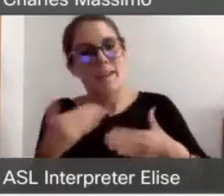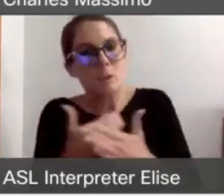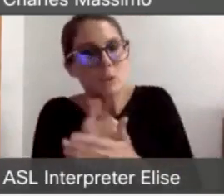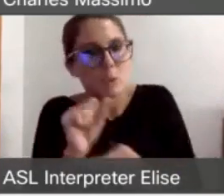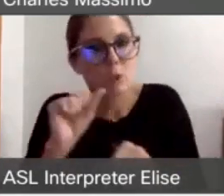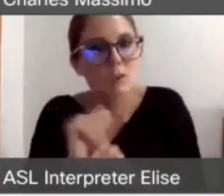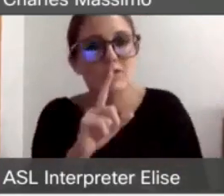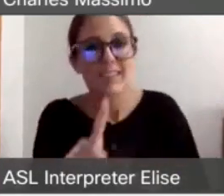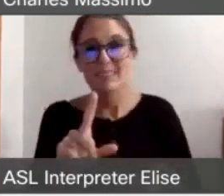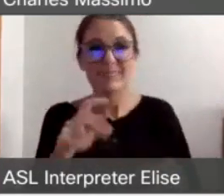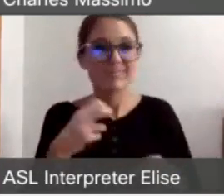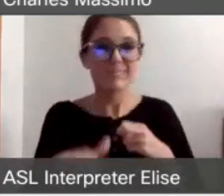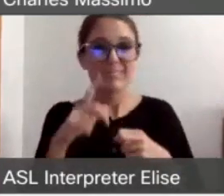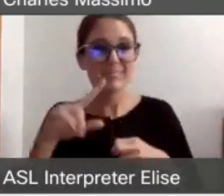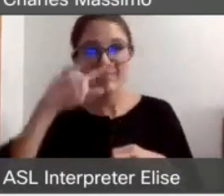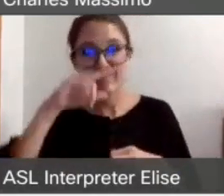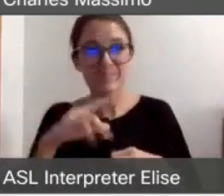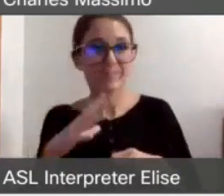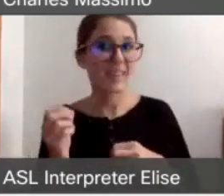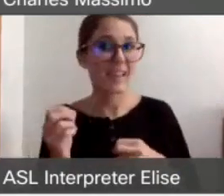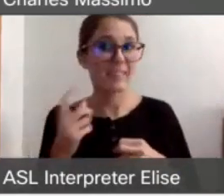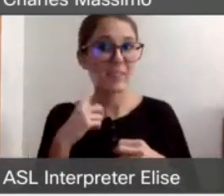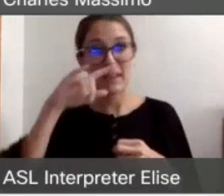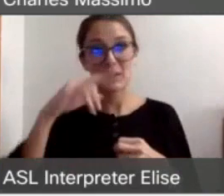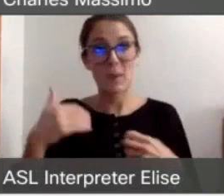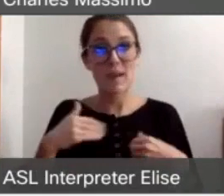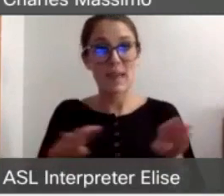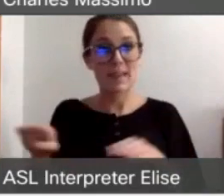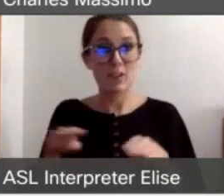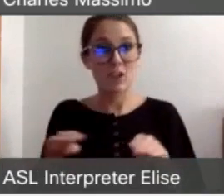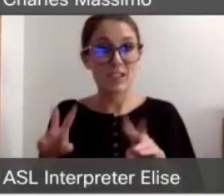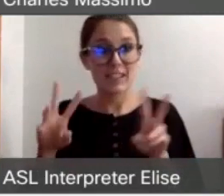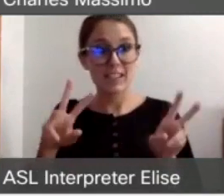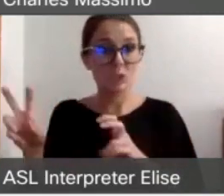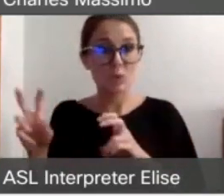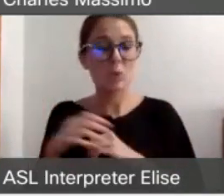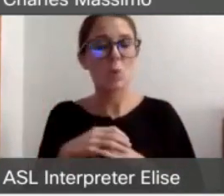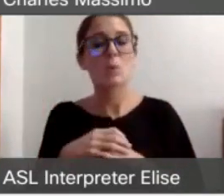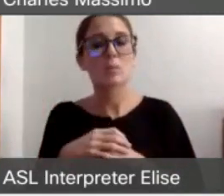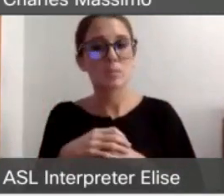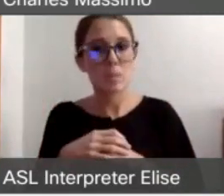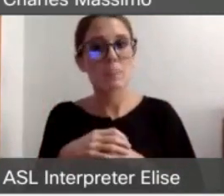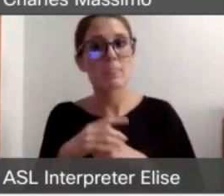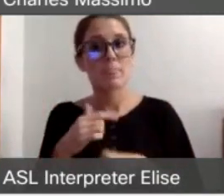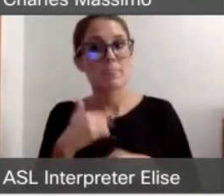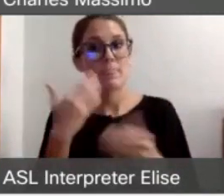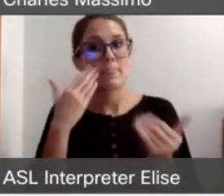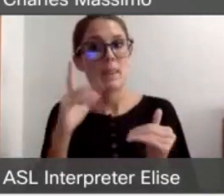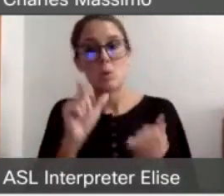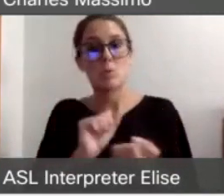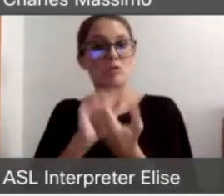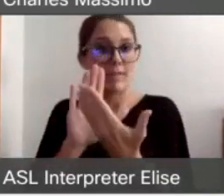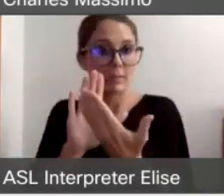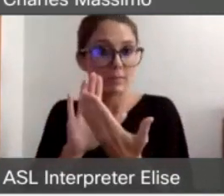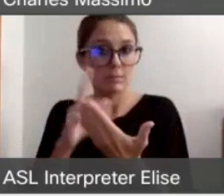It's hard for the kids in crisis and for kids that have behaviors, right? So I don't even know who to address. And I've been